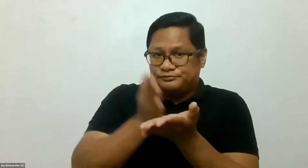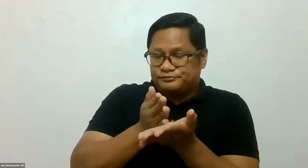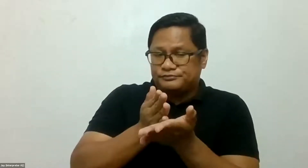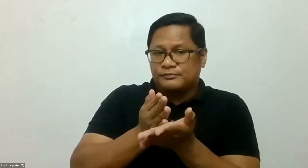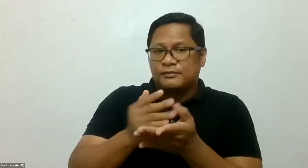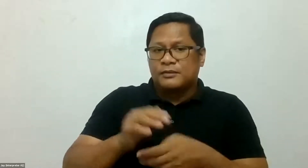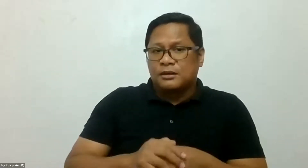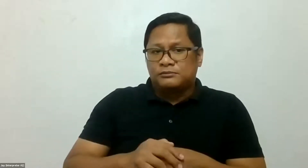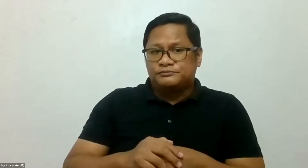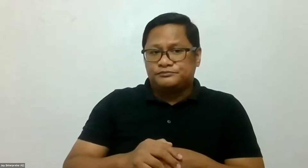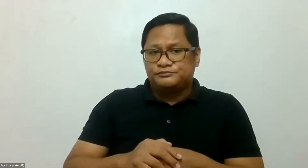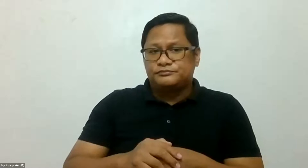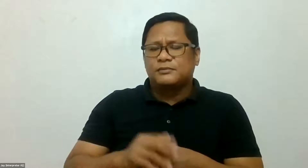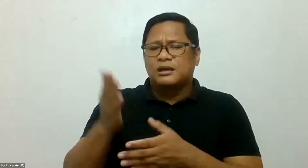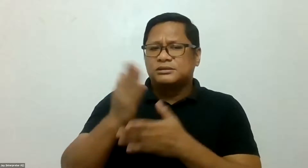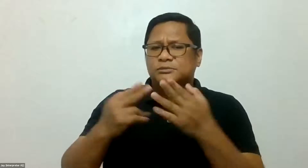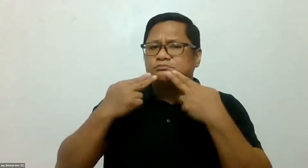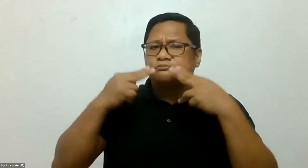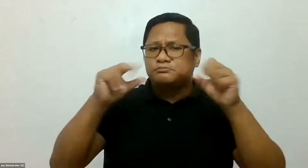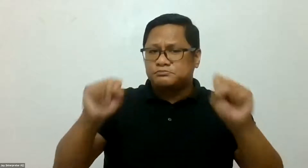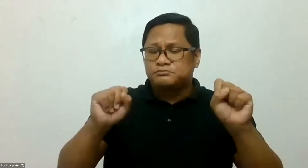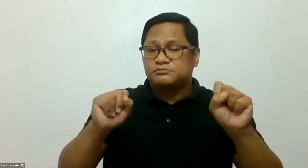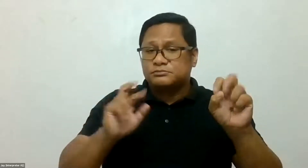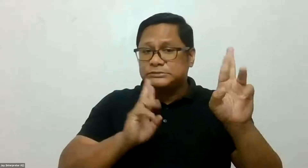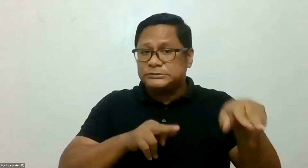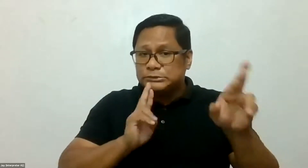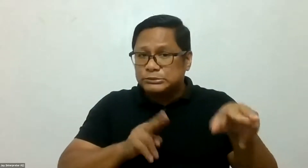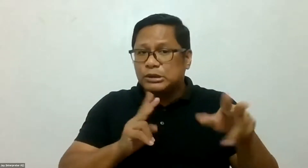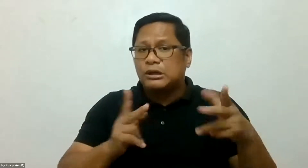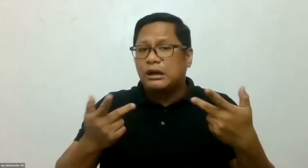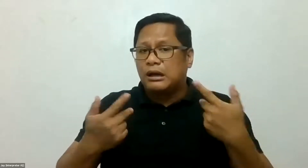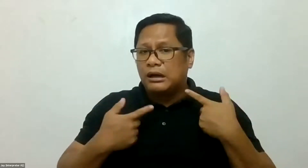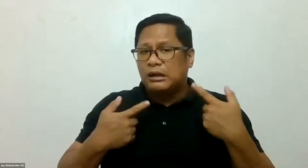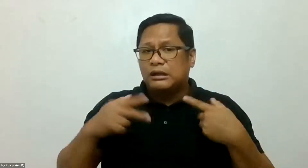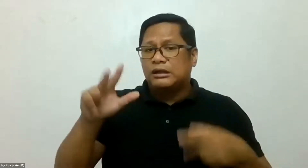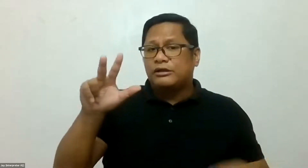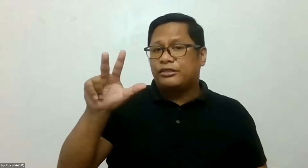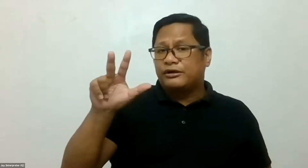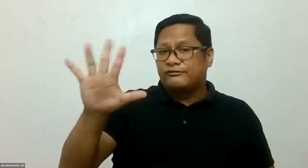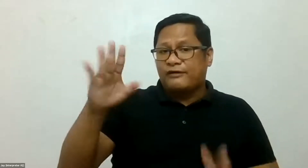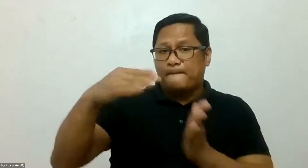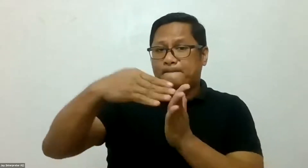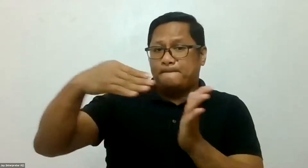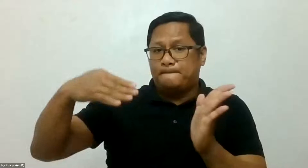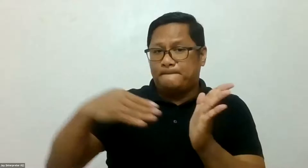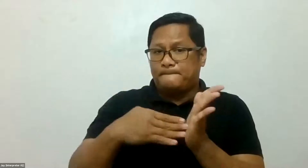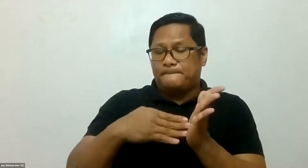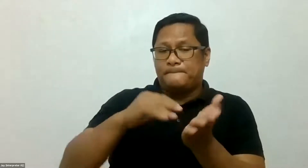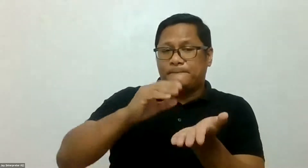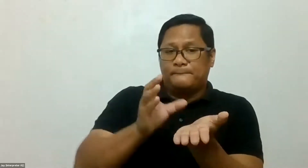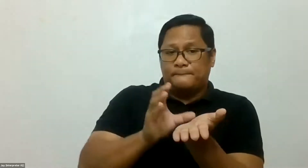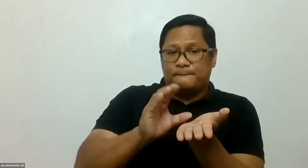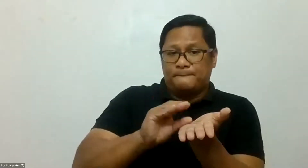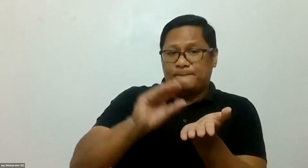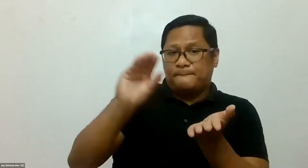in some news reports that there is 35 billion being allocated